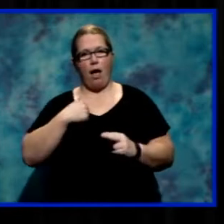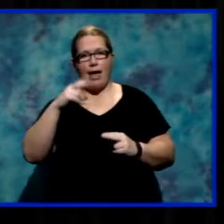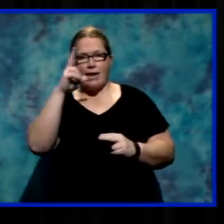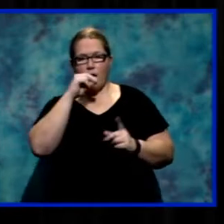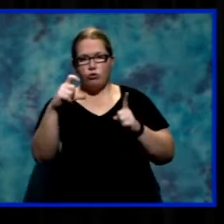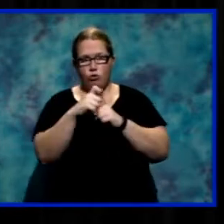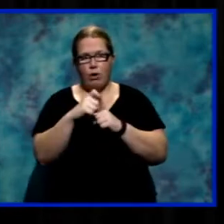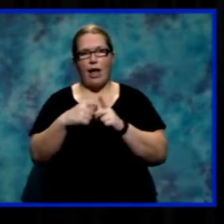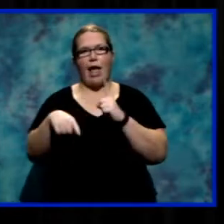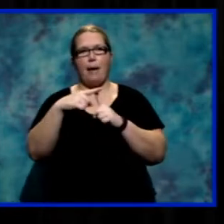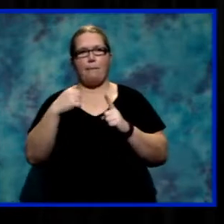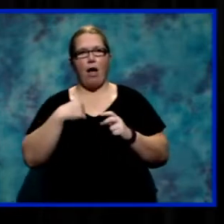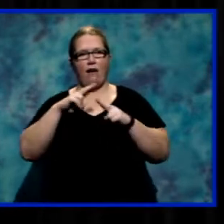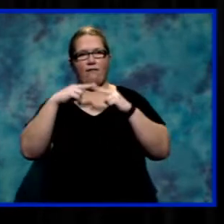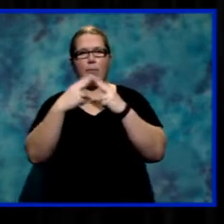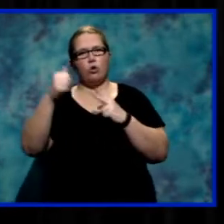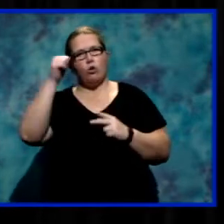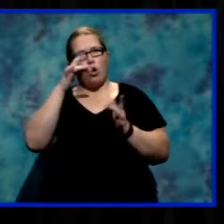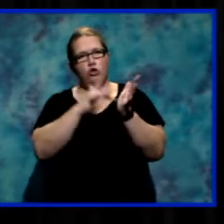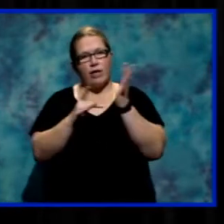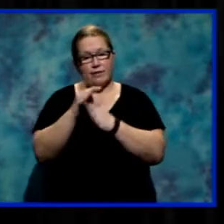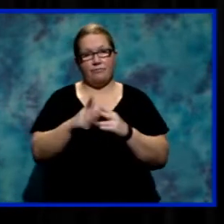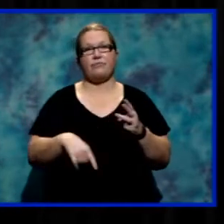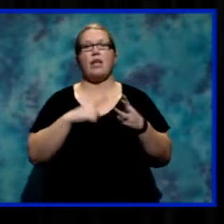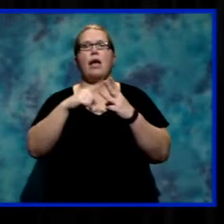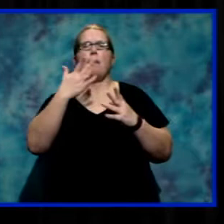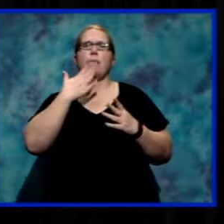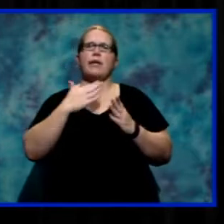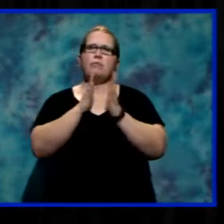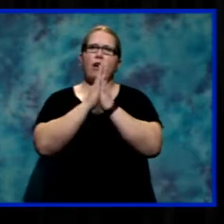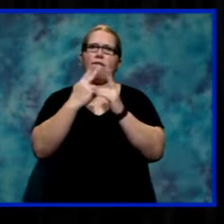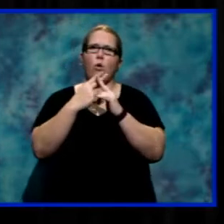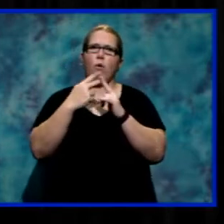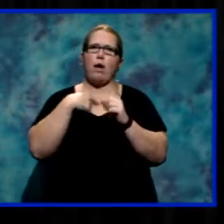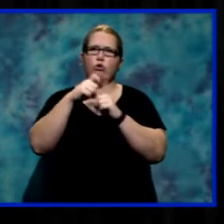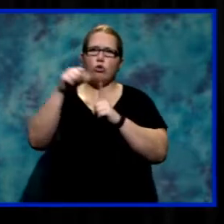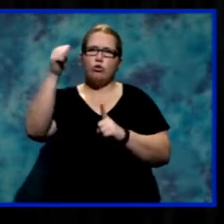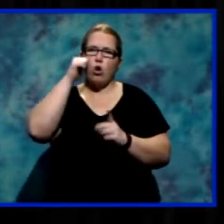my family to come to know Jesus. Please pray for my children to give their lives to the Lord.